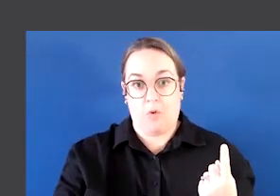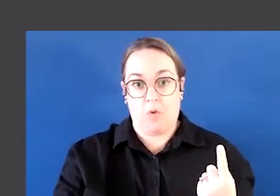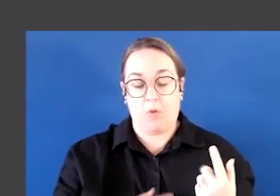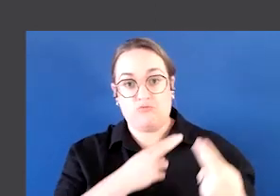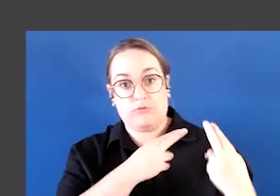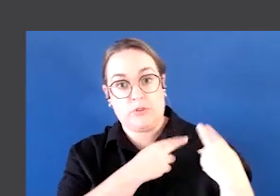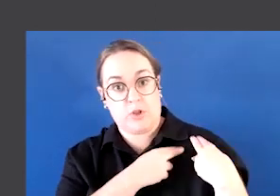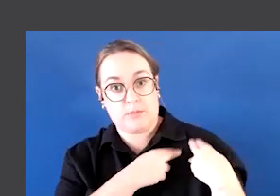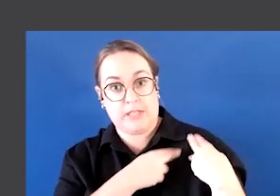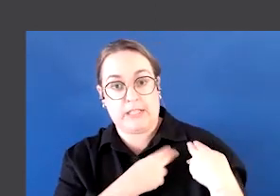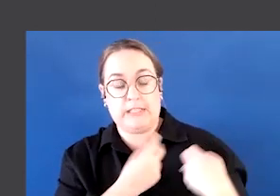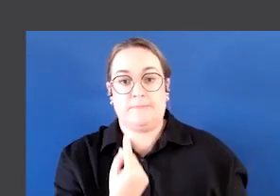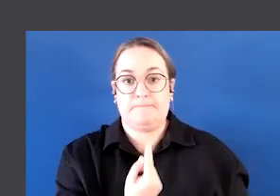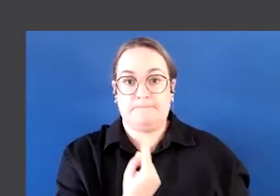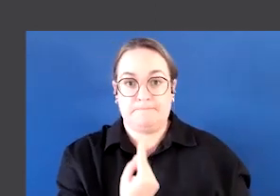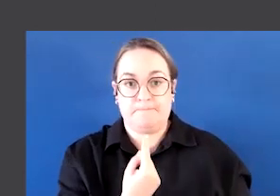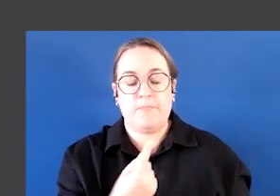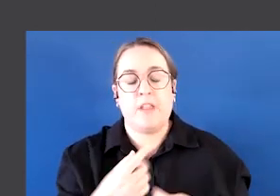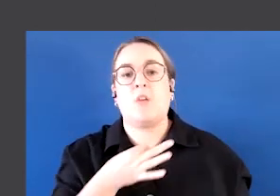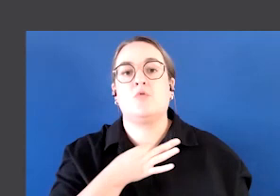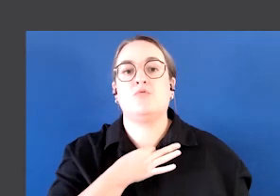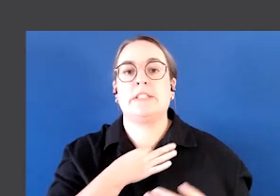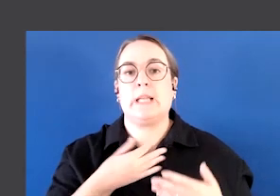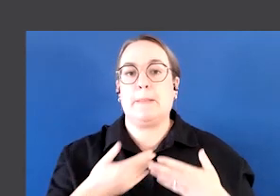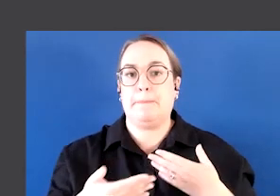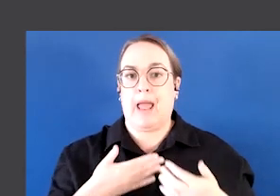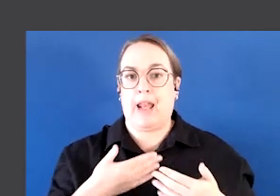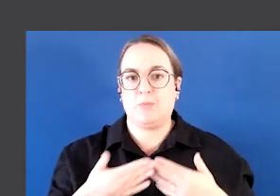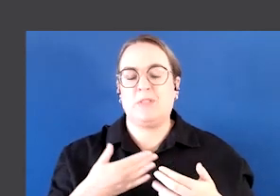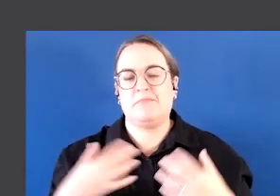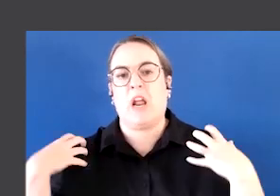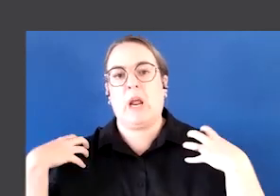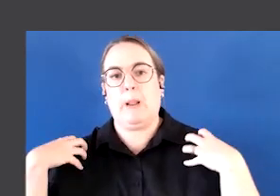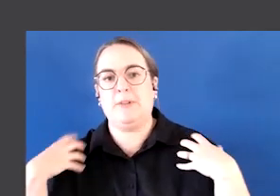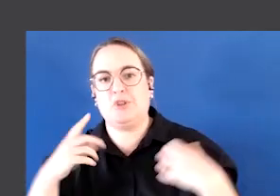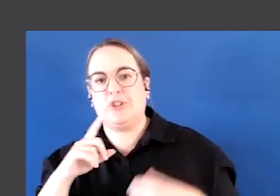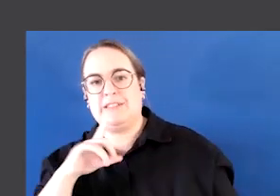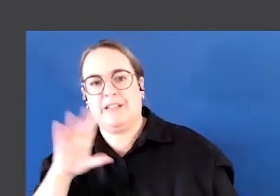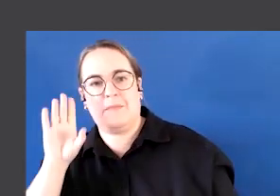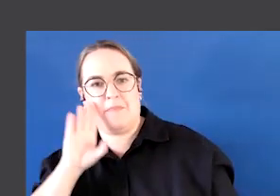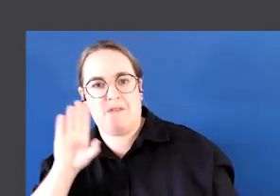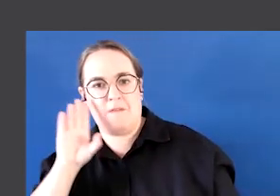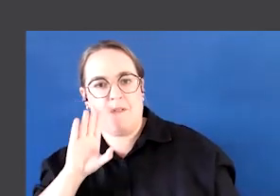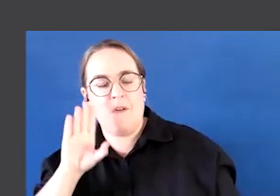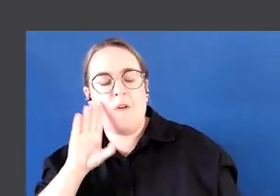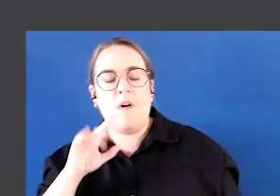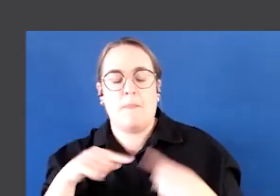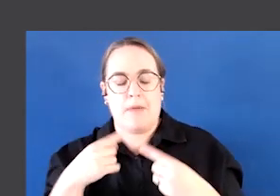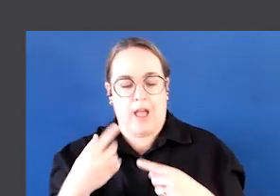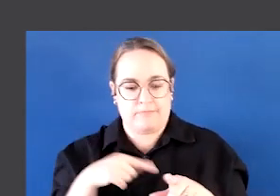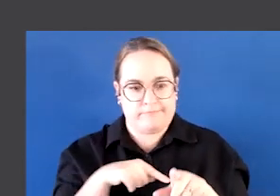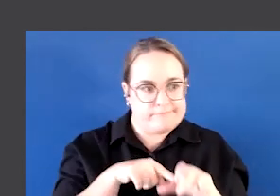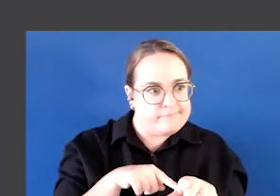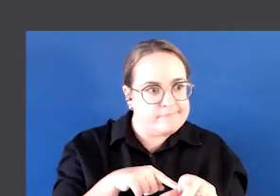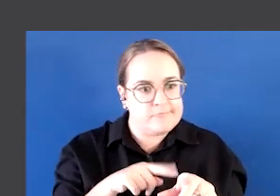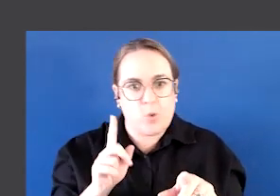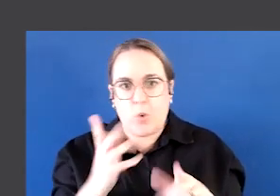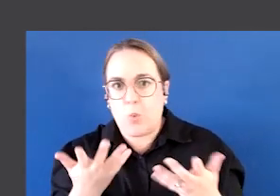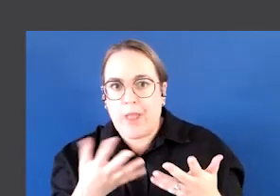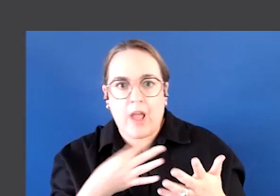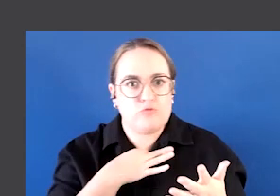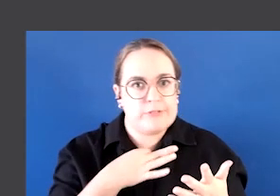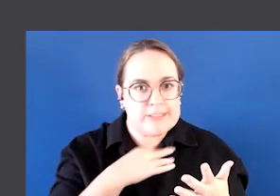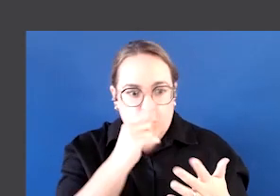Roles, responsibilities, the risk management process, and again, that was mentioned, I think, by the Commissioner in his presentation, how important it is to